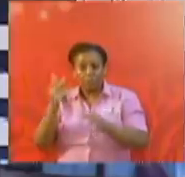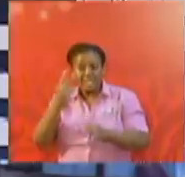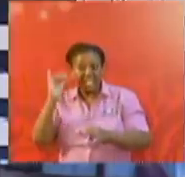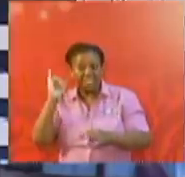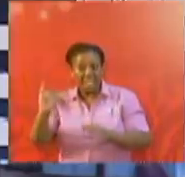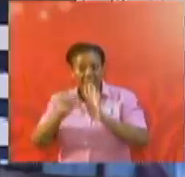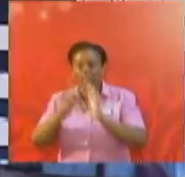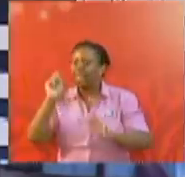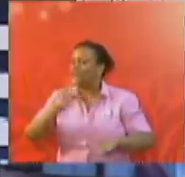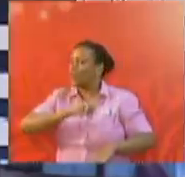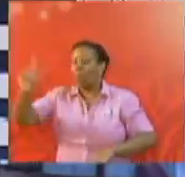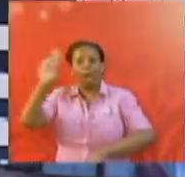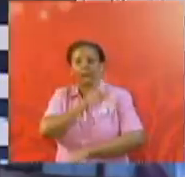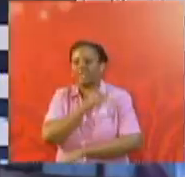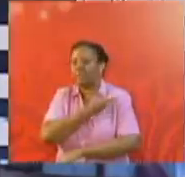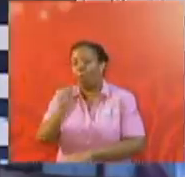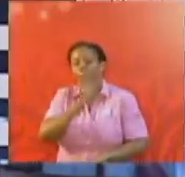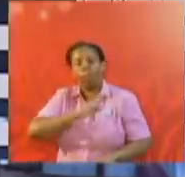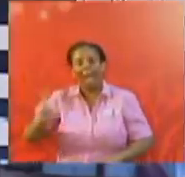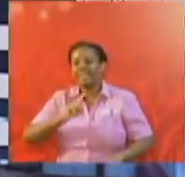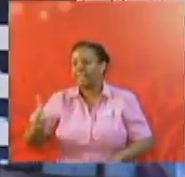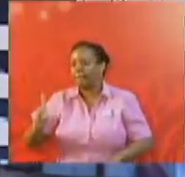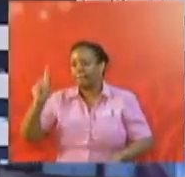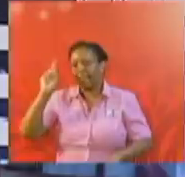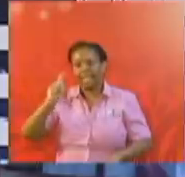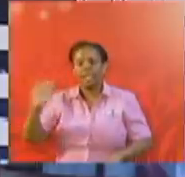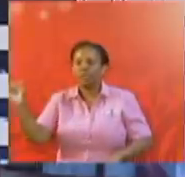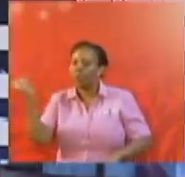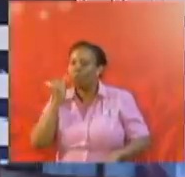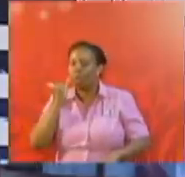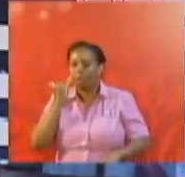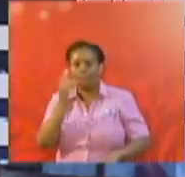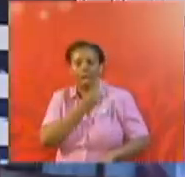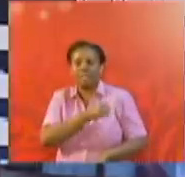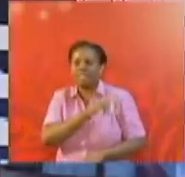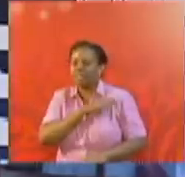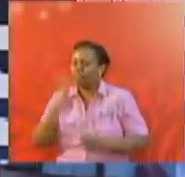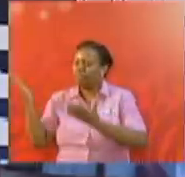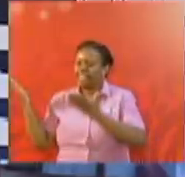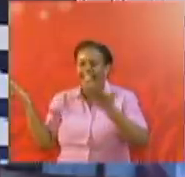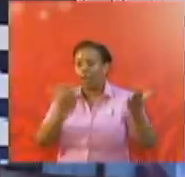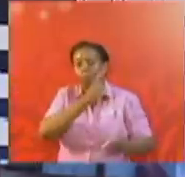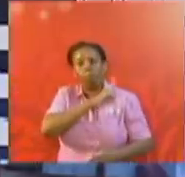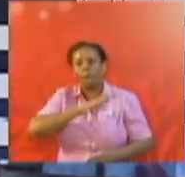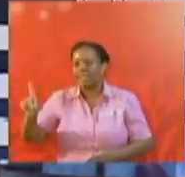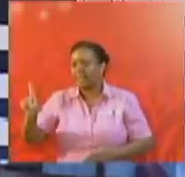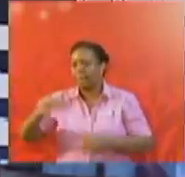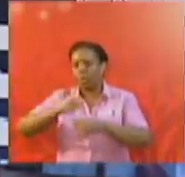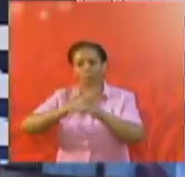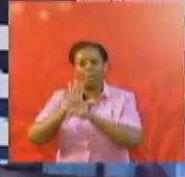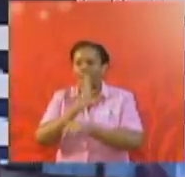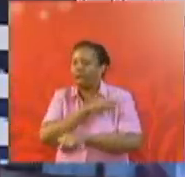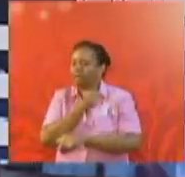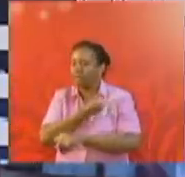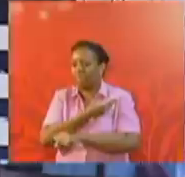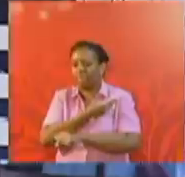hospital. You need to call GMRTT, 811, call them. They will take you straight to a COVID hospital.